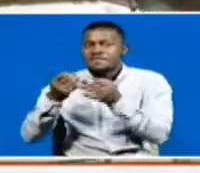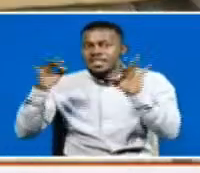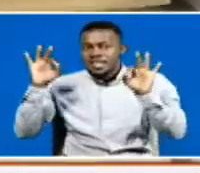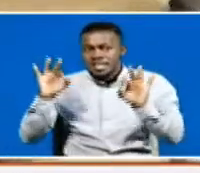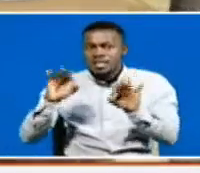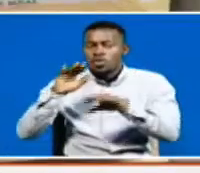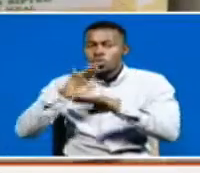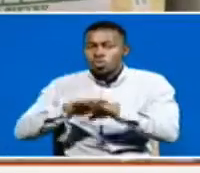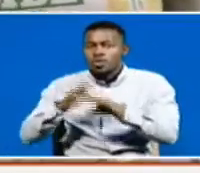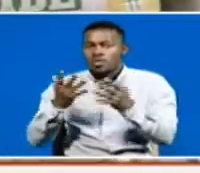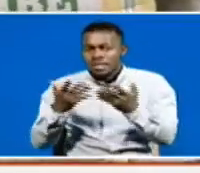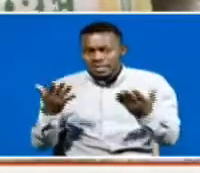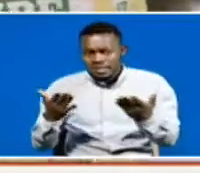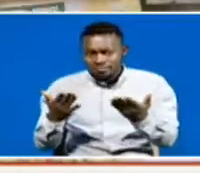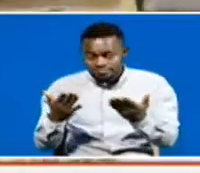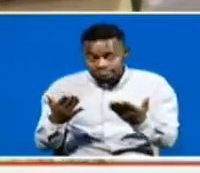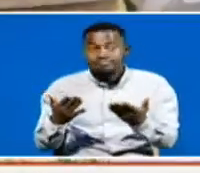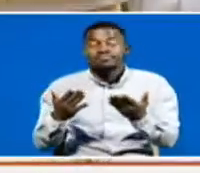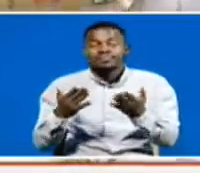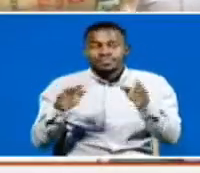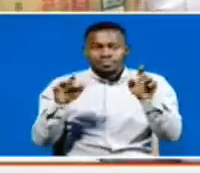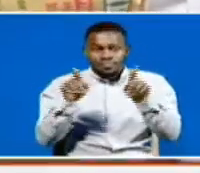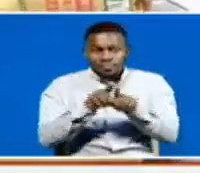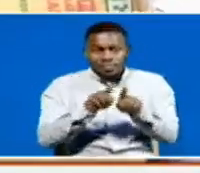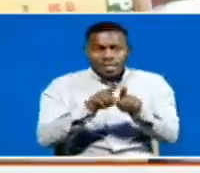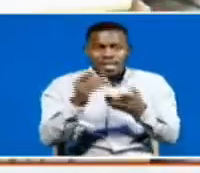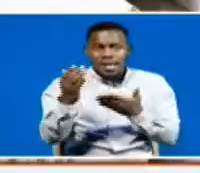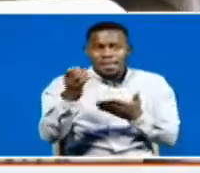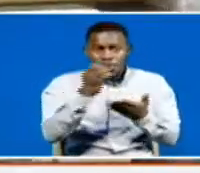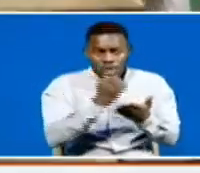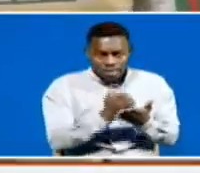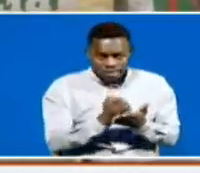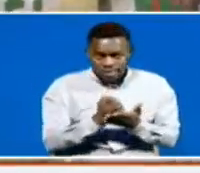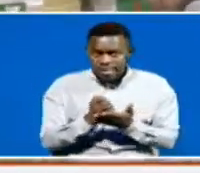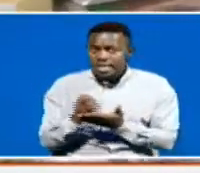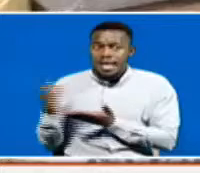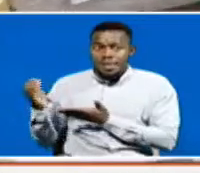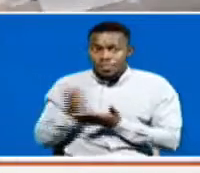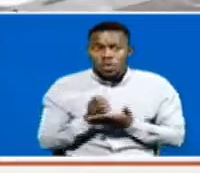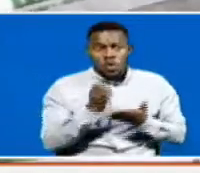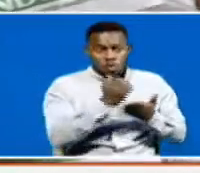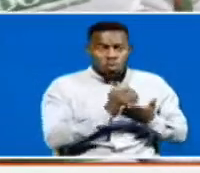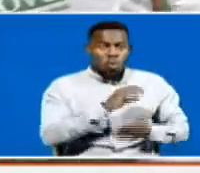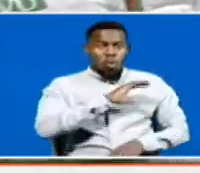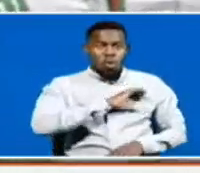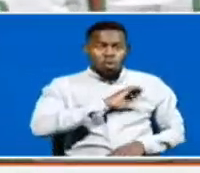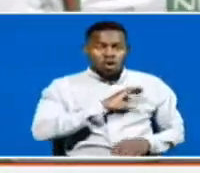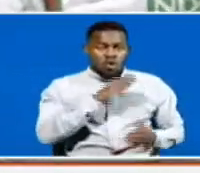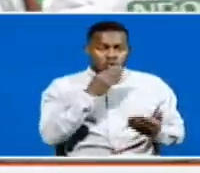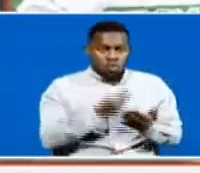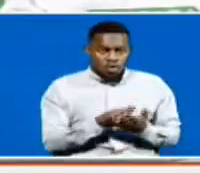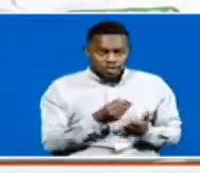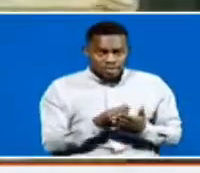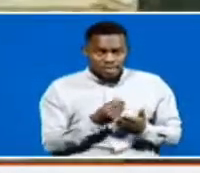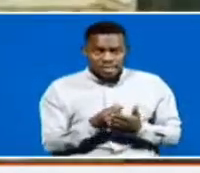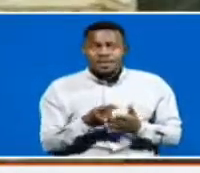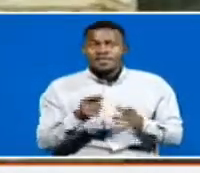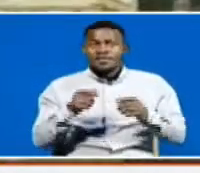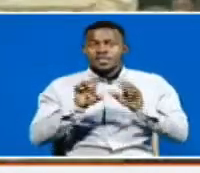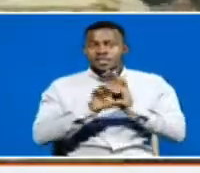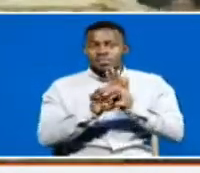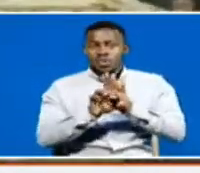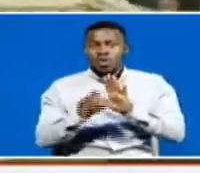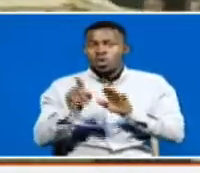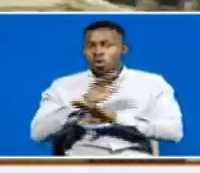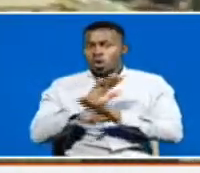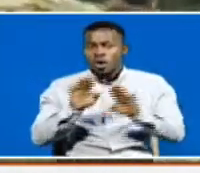unit. Further, suppliers are to avail employees to the supermarket at their own cost to take up activities like